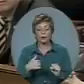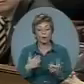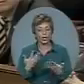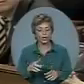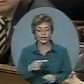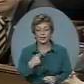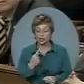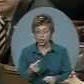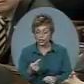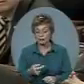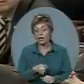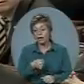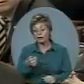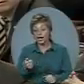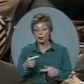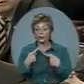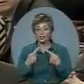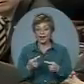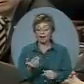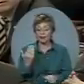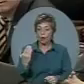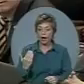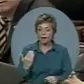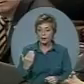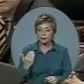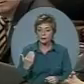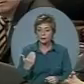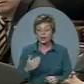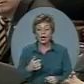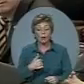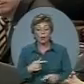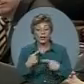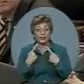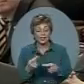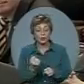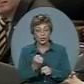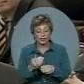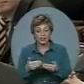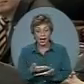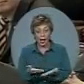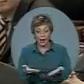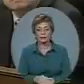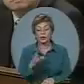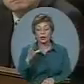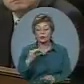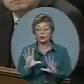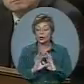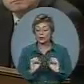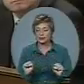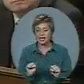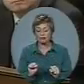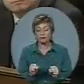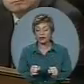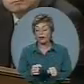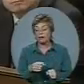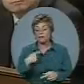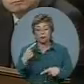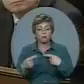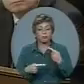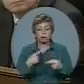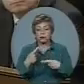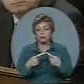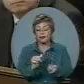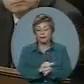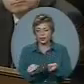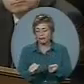months? My statements here in the House were made in good faith and based on the understanding that I had. We will make sure